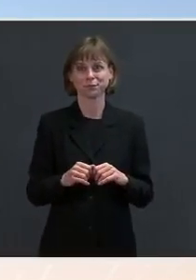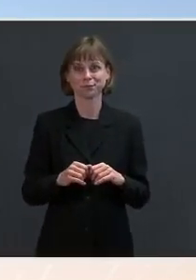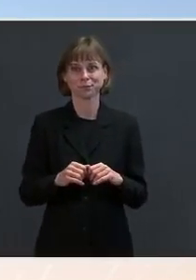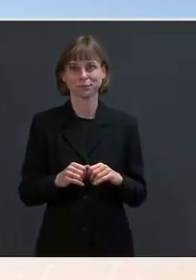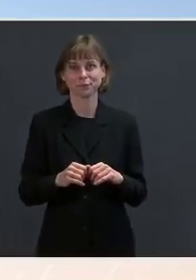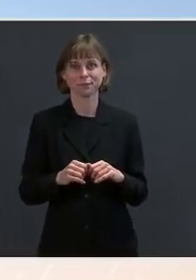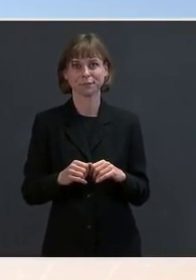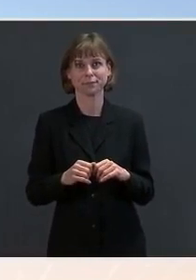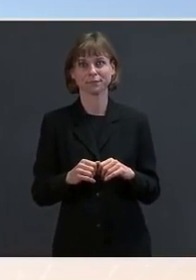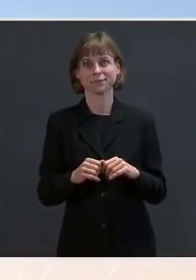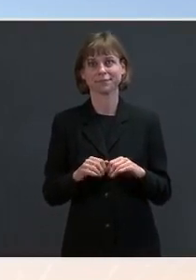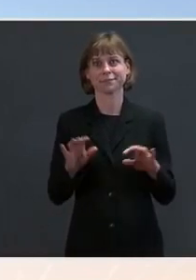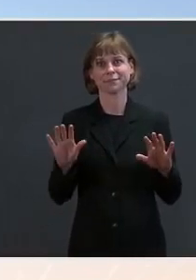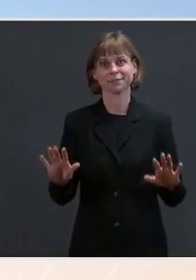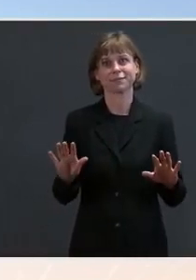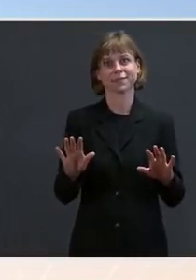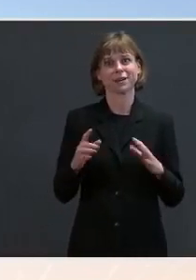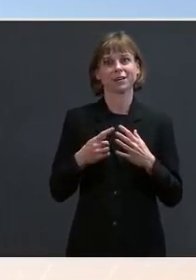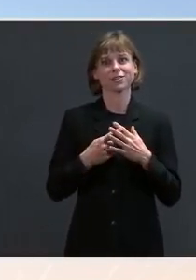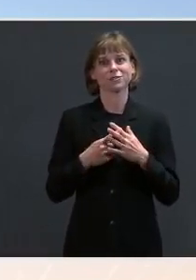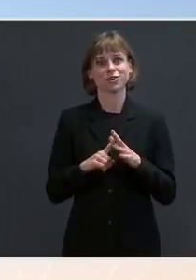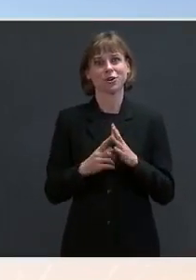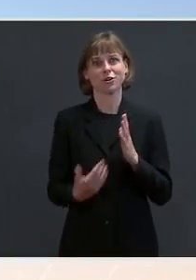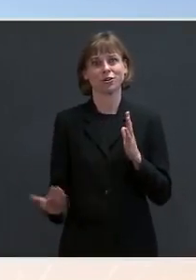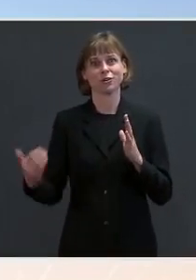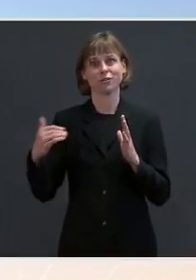Okay, so starting over again. So go ahead.